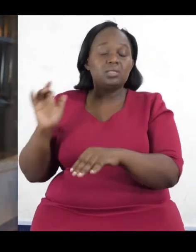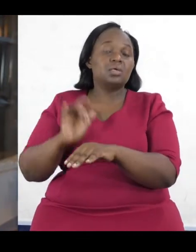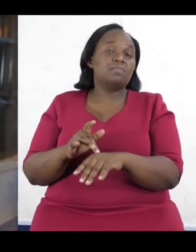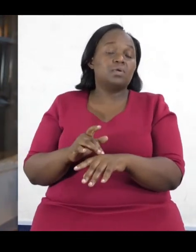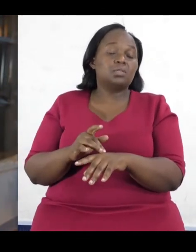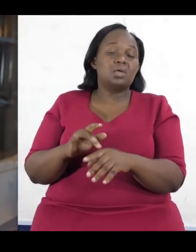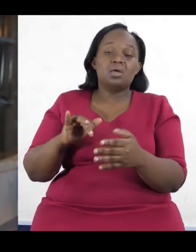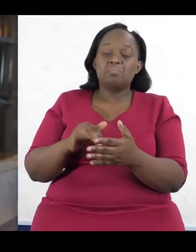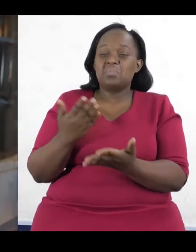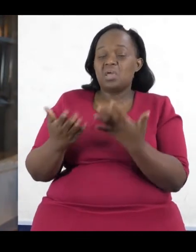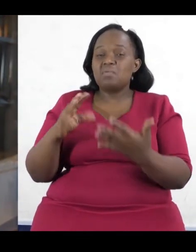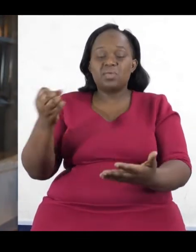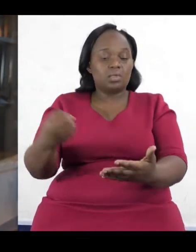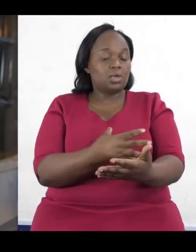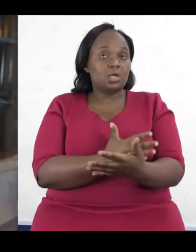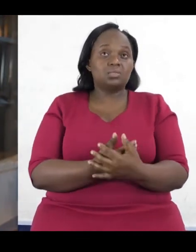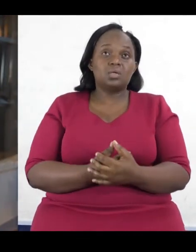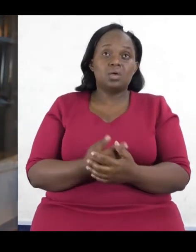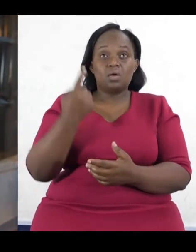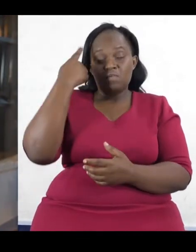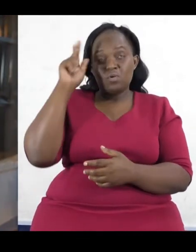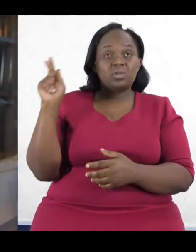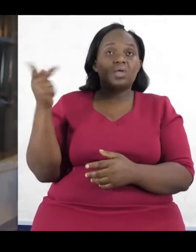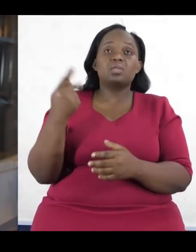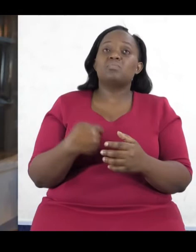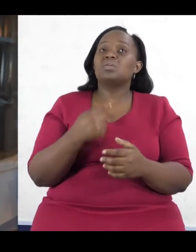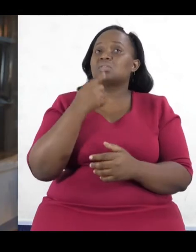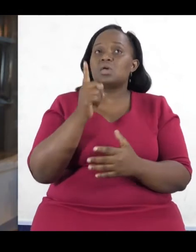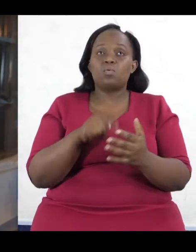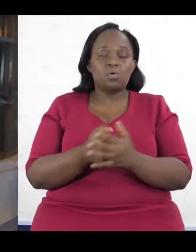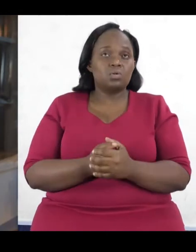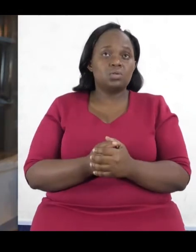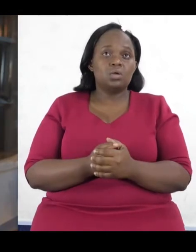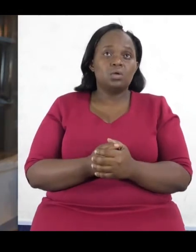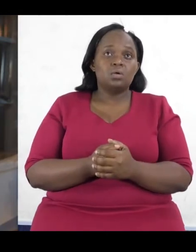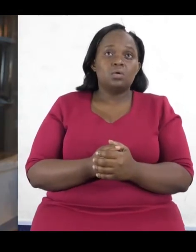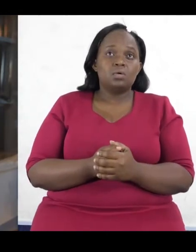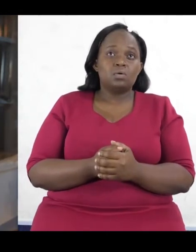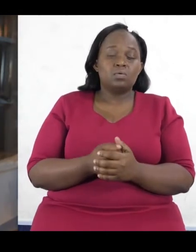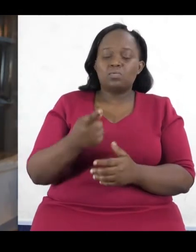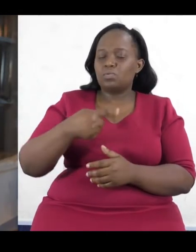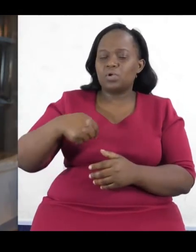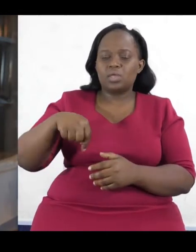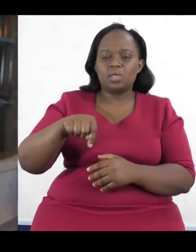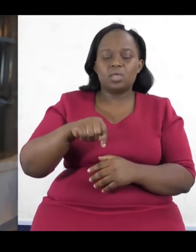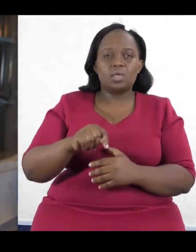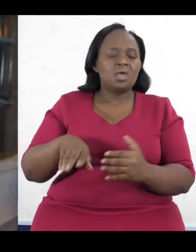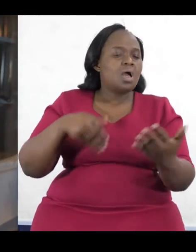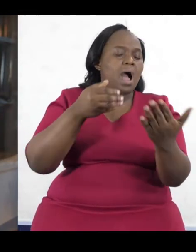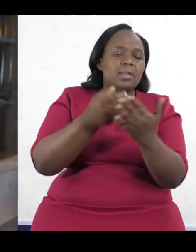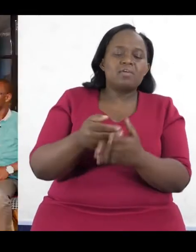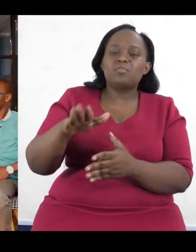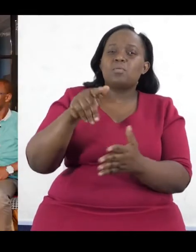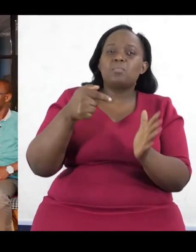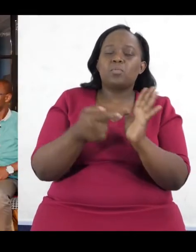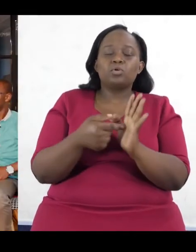what you're talking about, the cancer. So for the Kenya, I would say that we've not reached that point of going for the